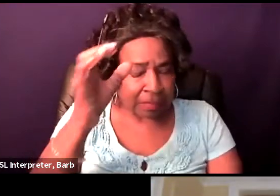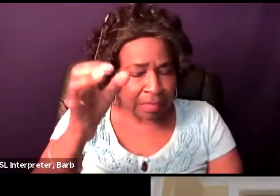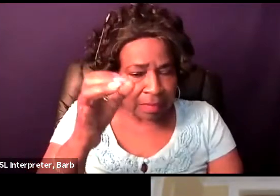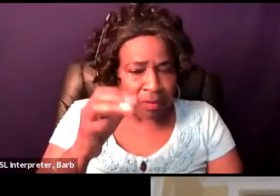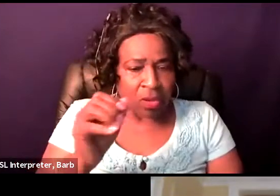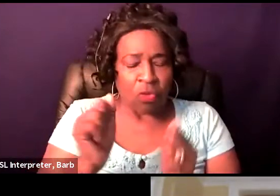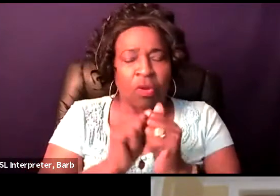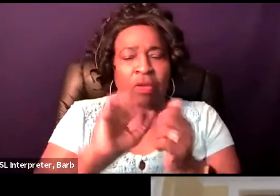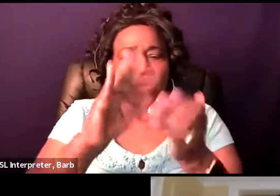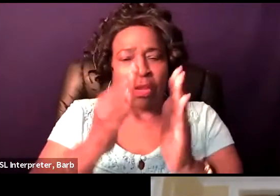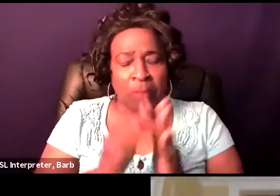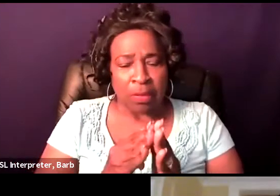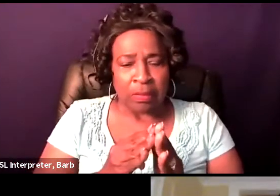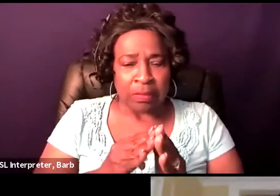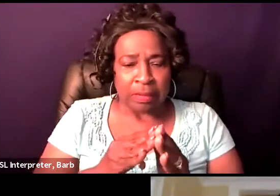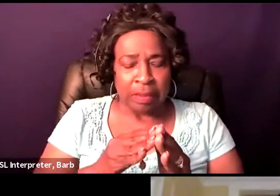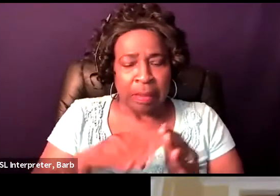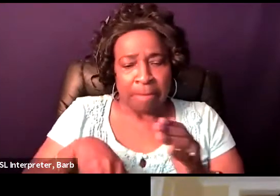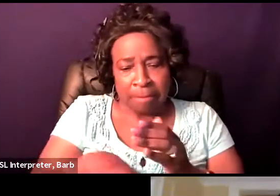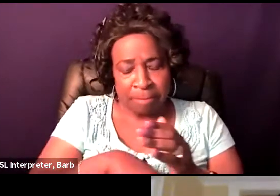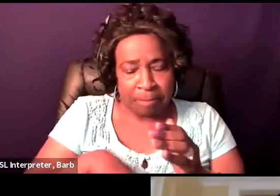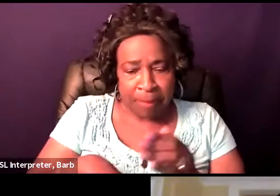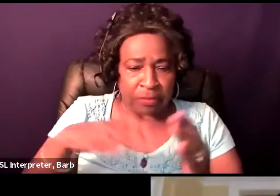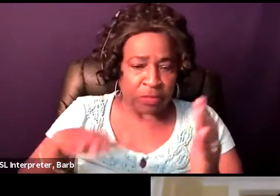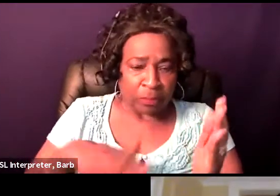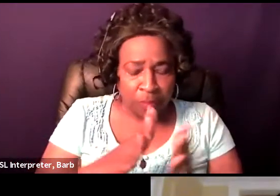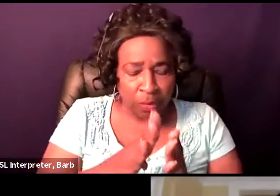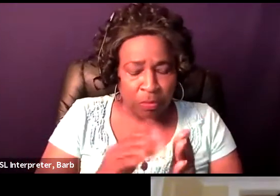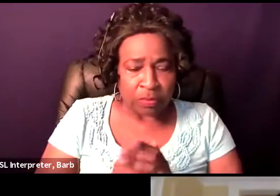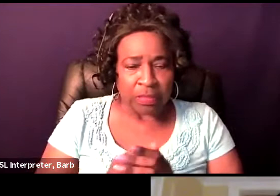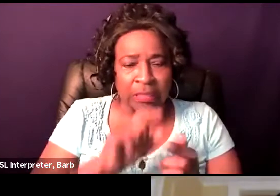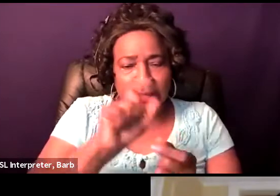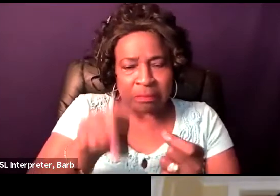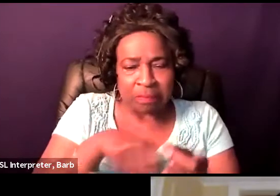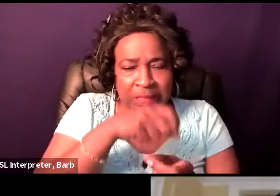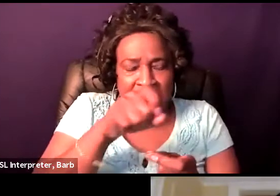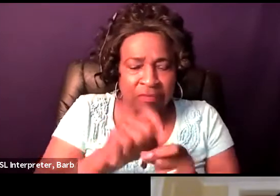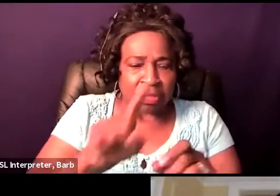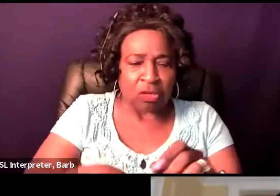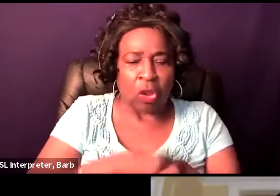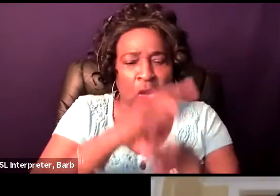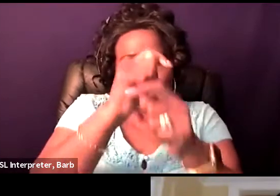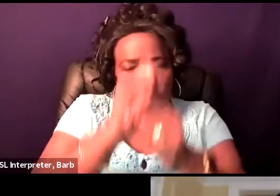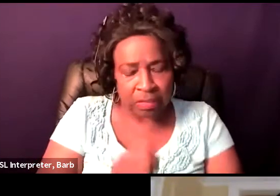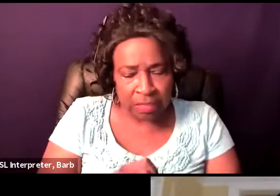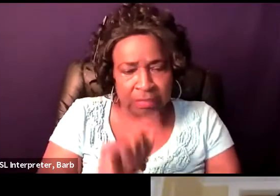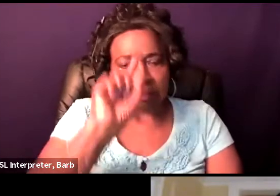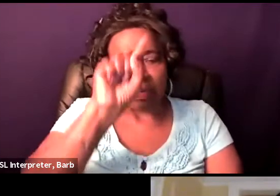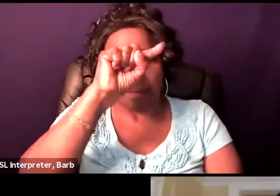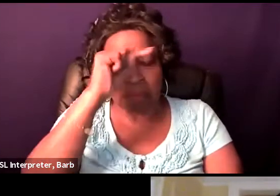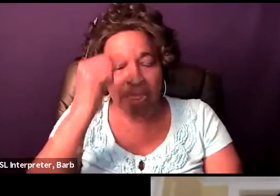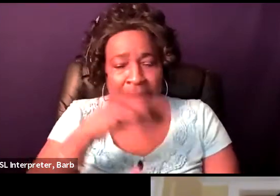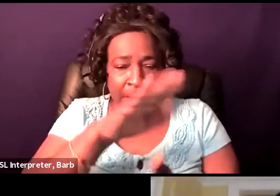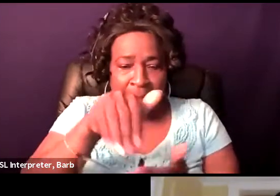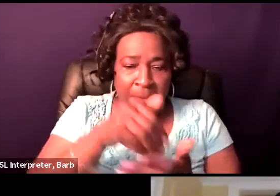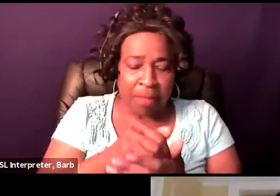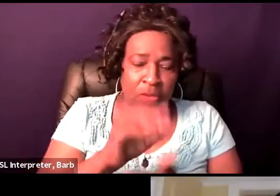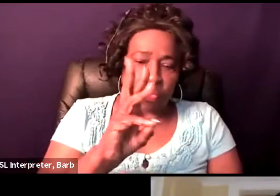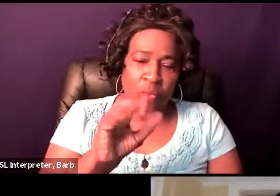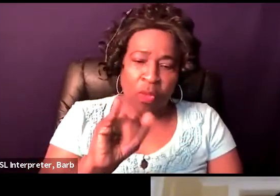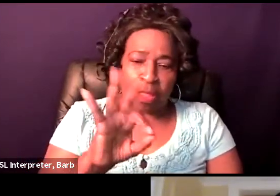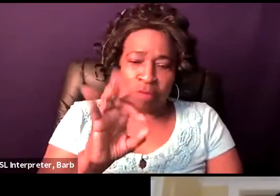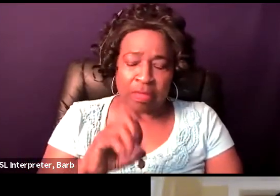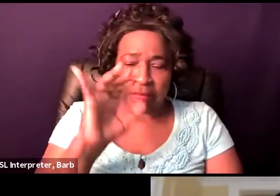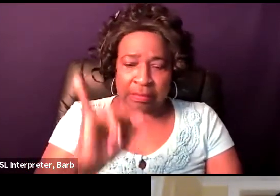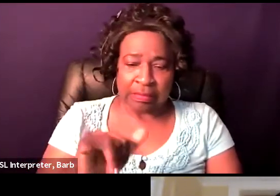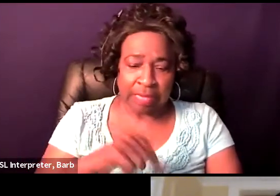approaches to childbearing, specifically the long tradition of Black midwives that at the time in Atlanta when I